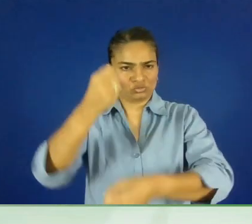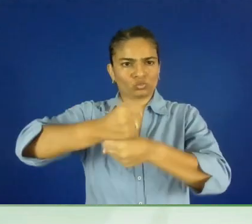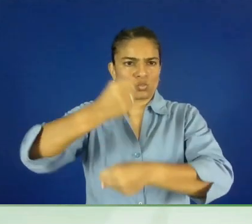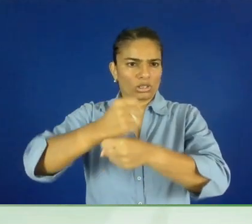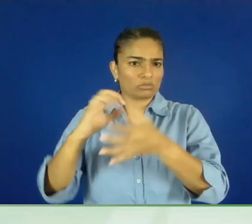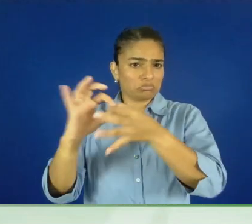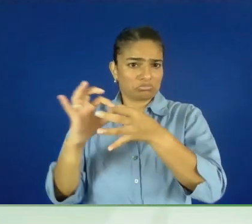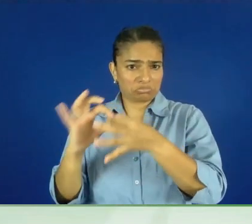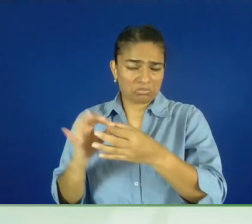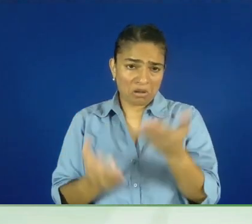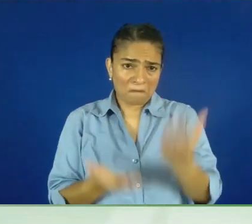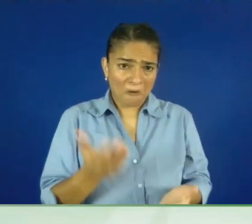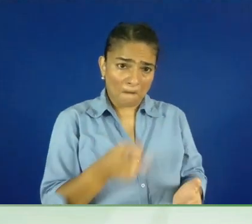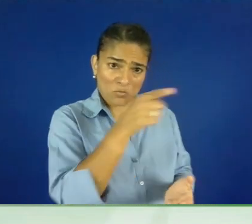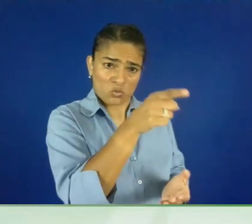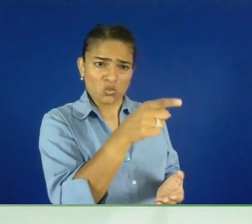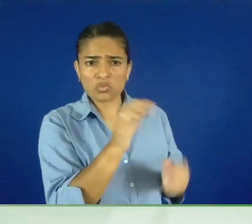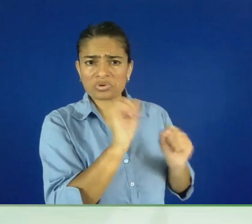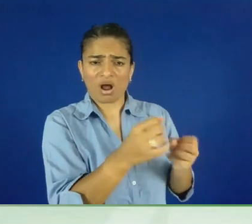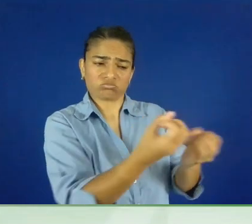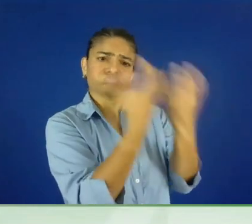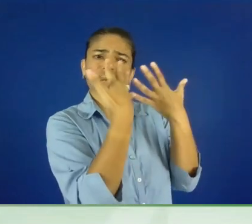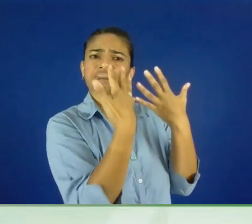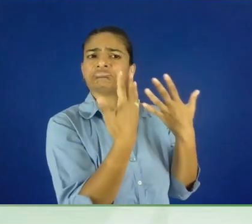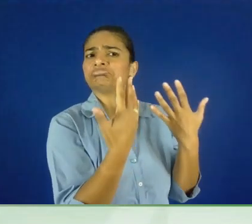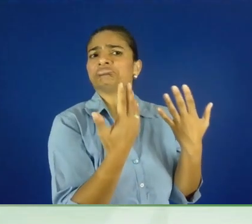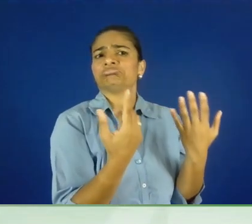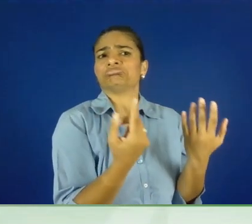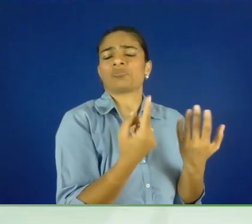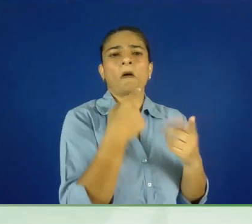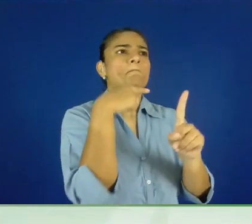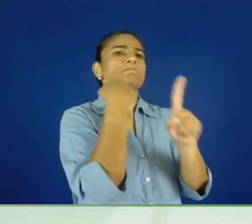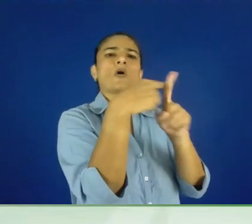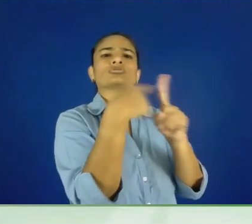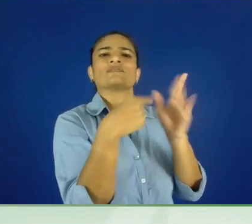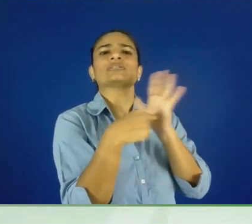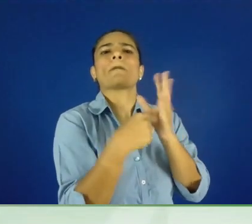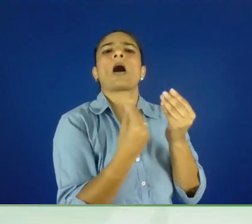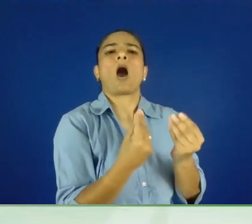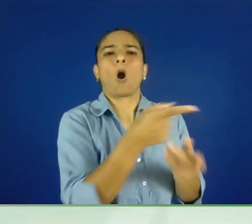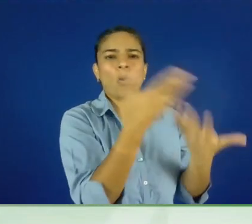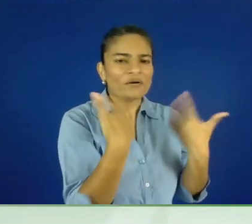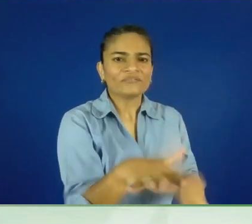something, a positive example of how you've seen AI used?